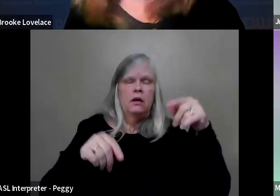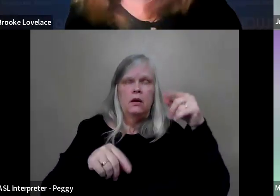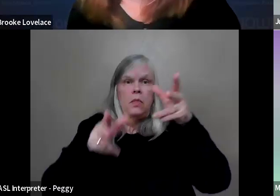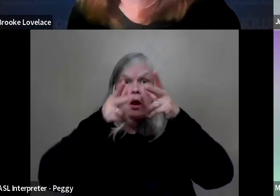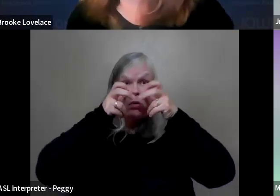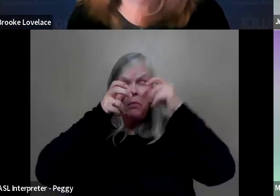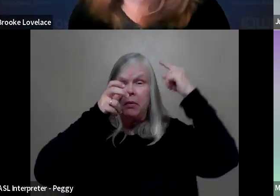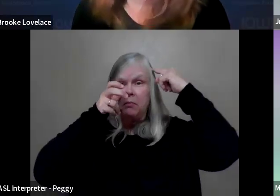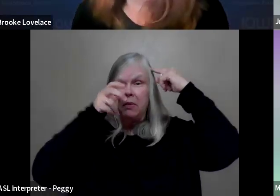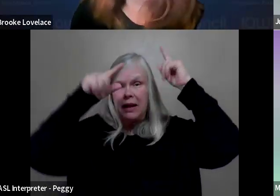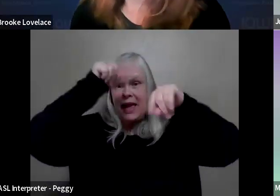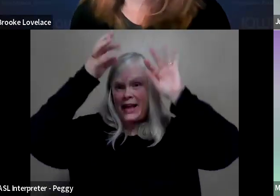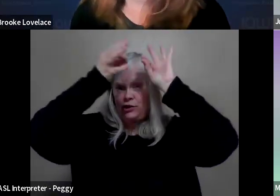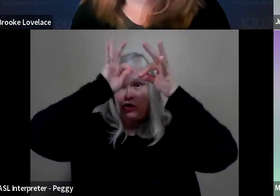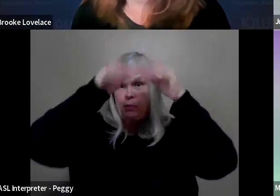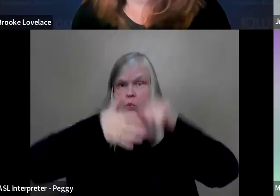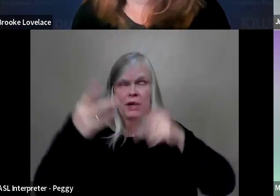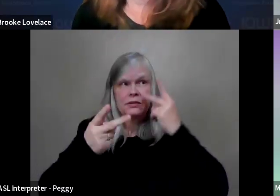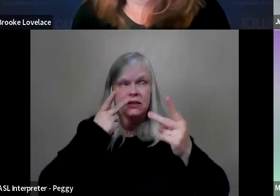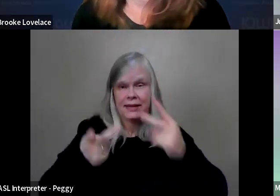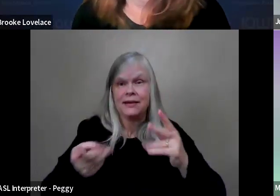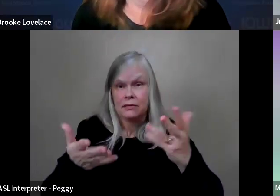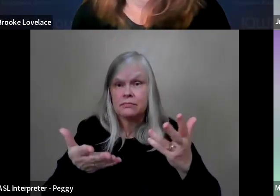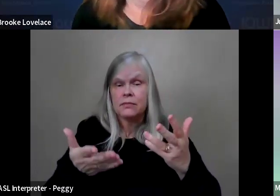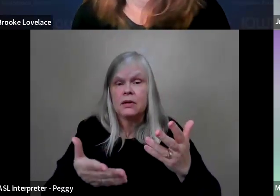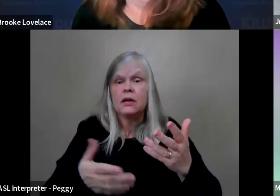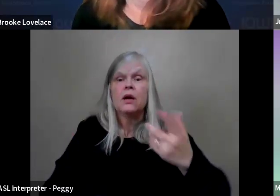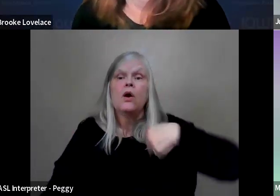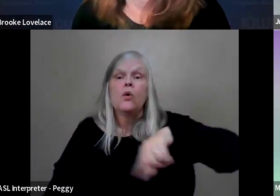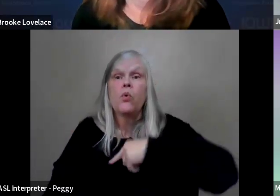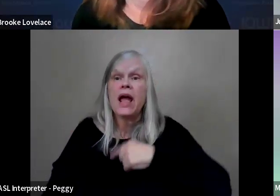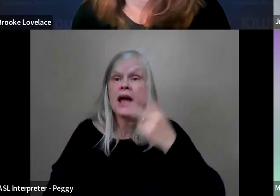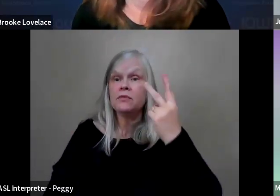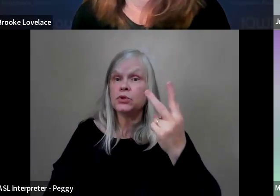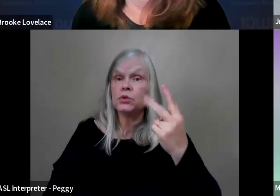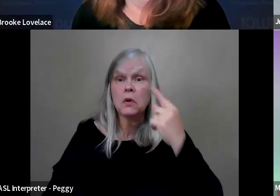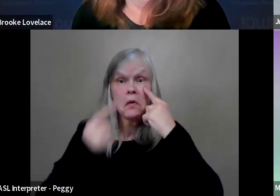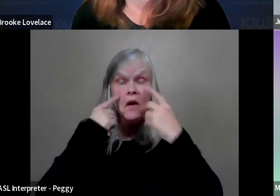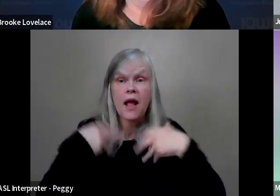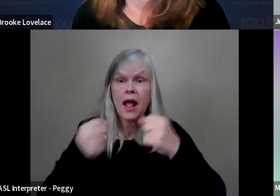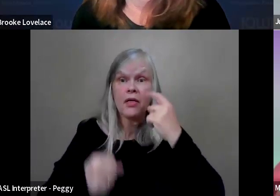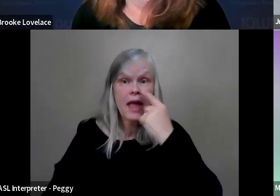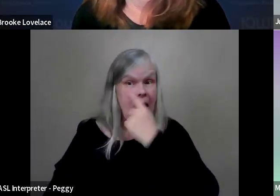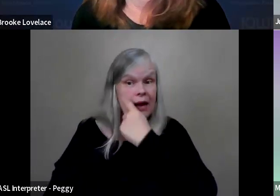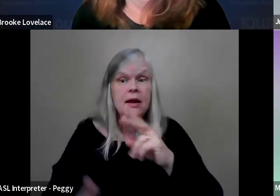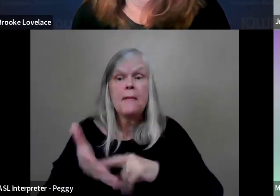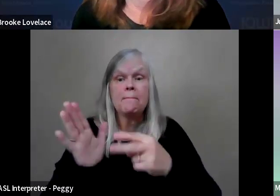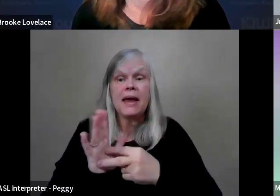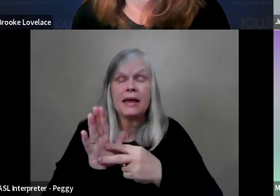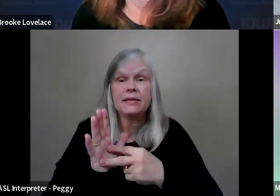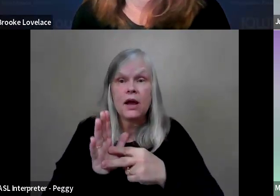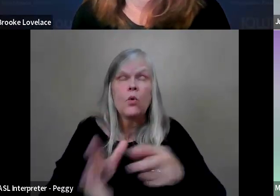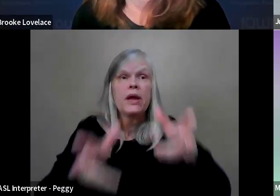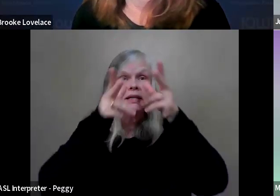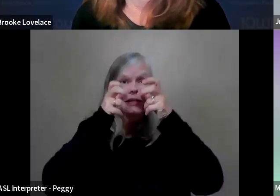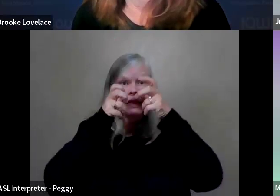in. So for those of us who have two healthy eyes, what happens is our eyes take in the